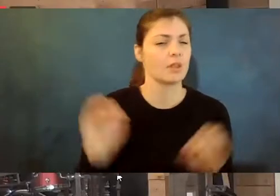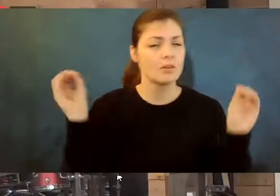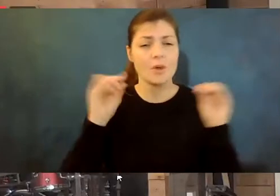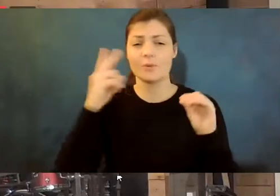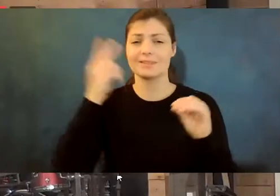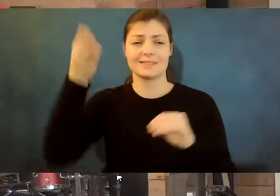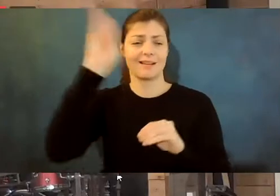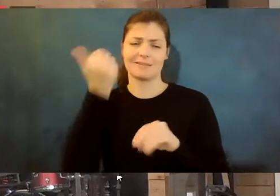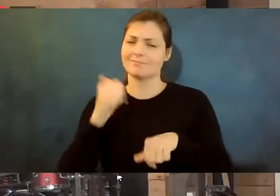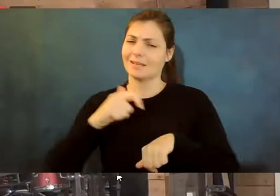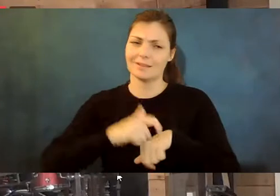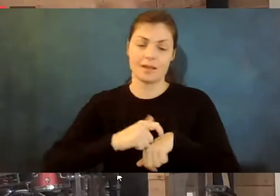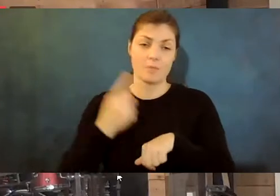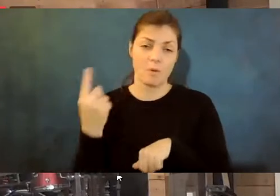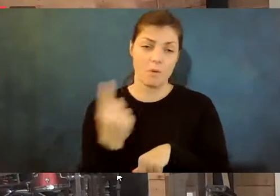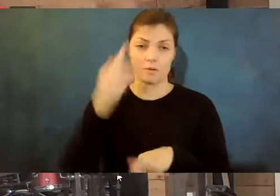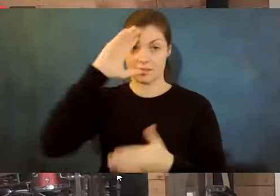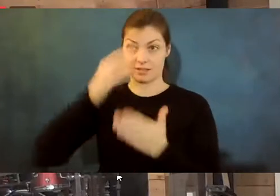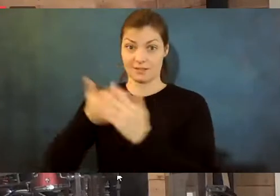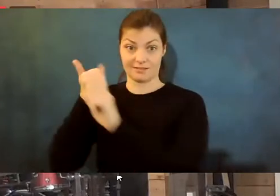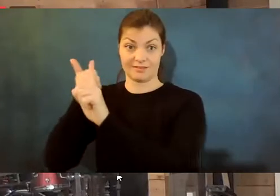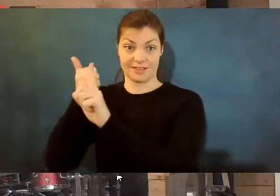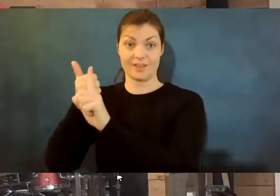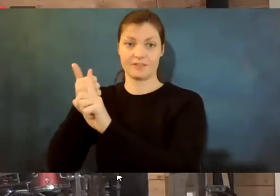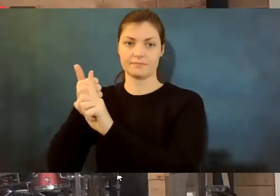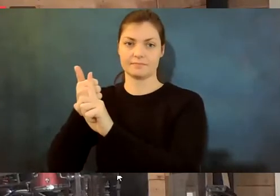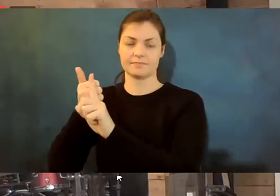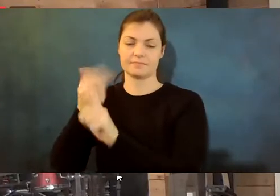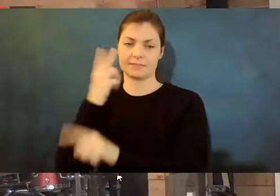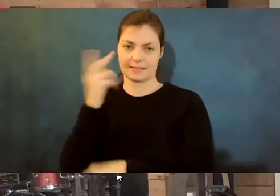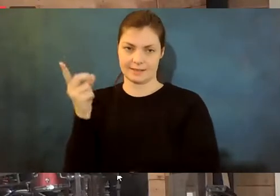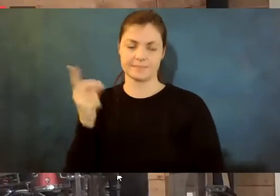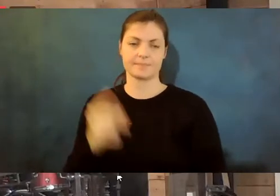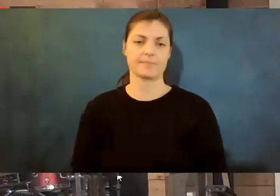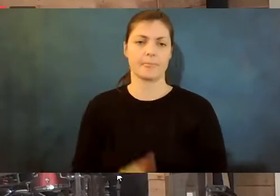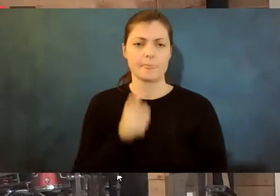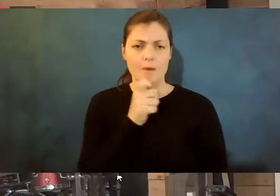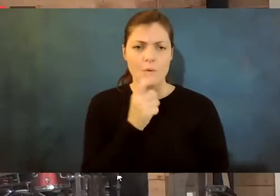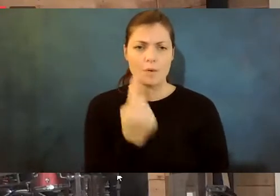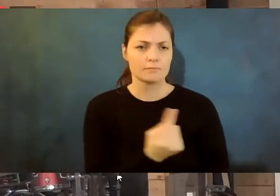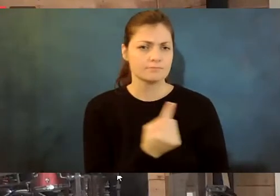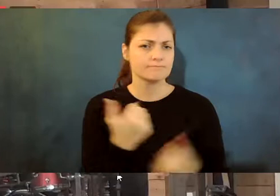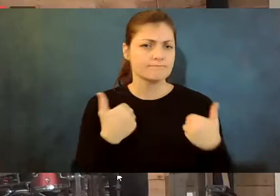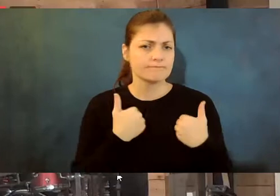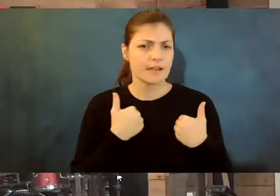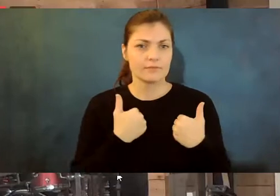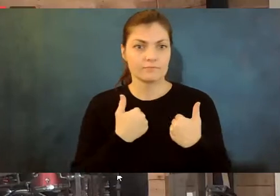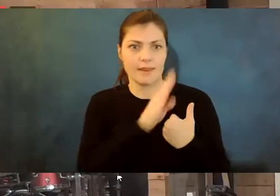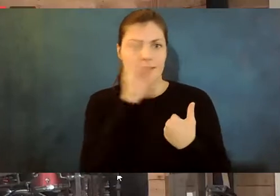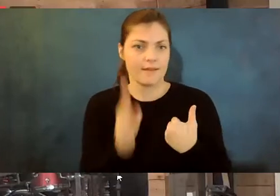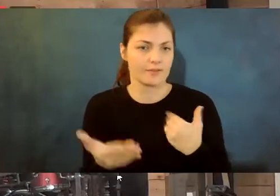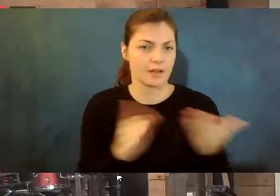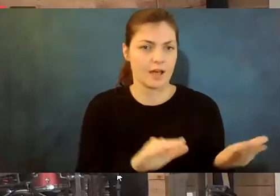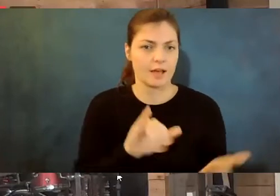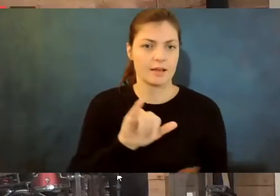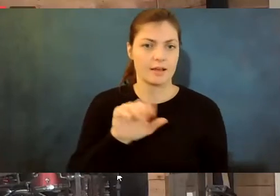of the Father, he has declared him. Who alone has immortality, jump into 1 Timothy 6,